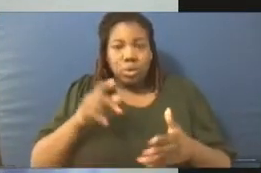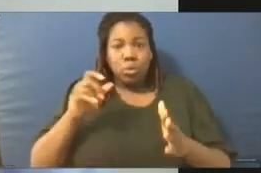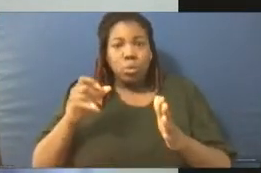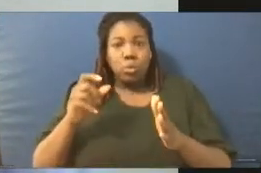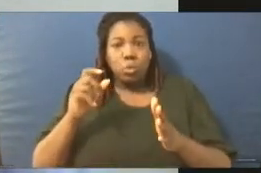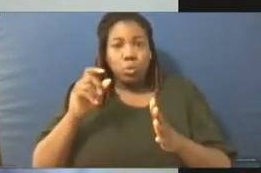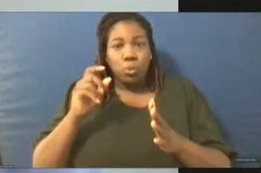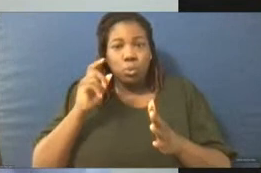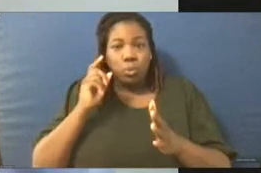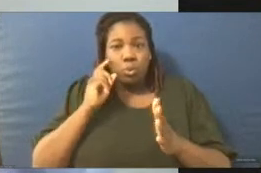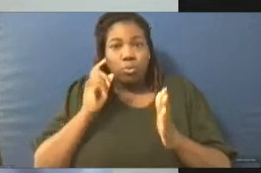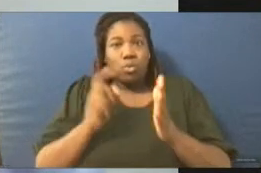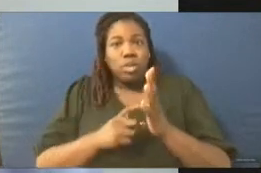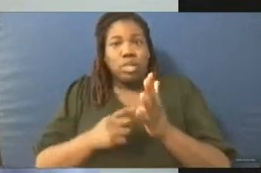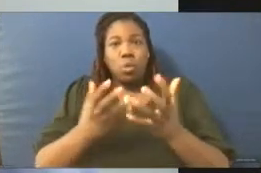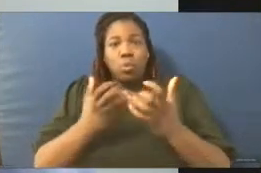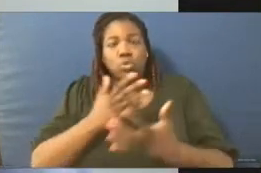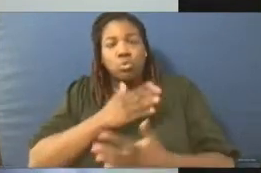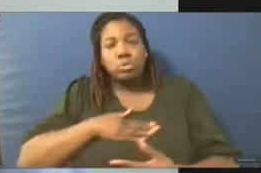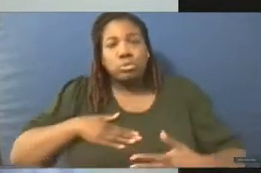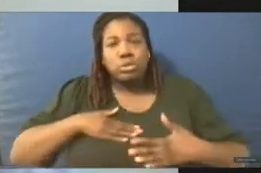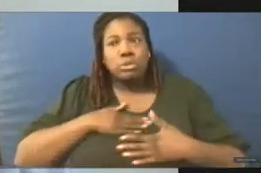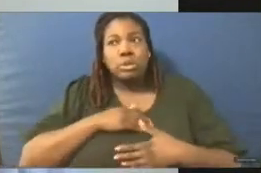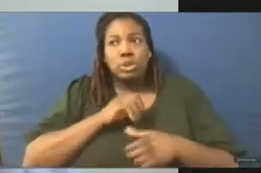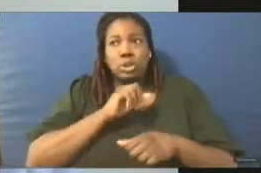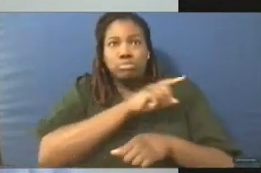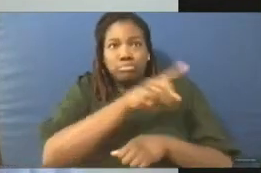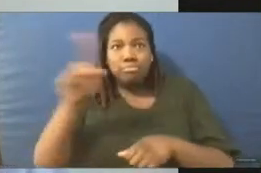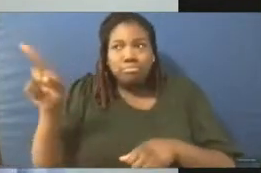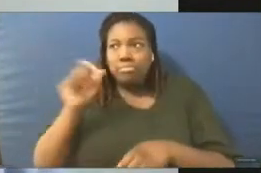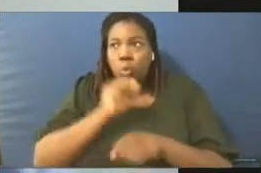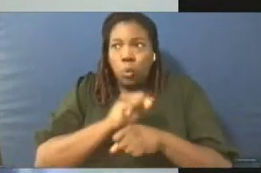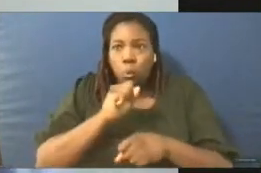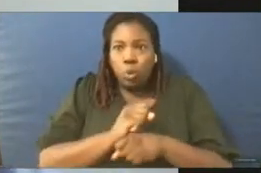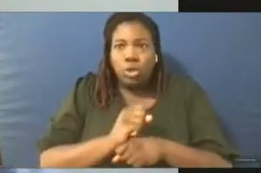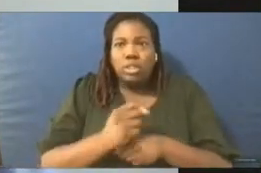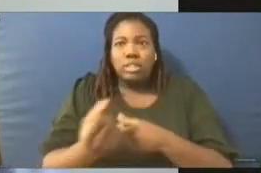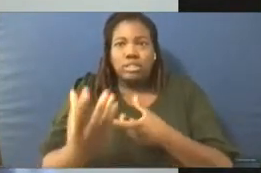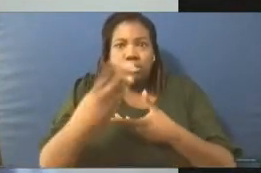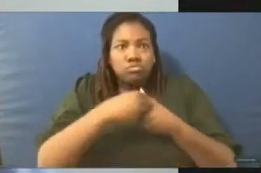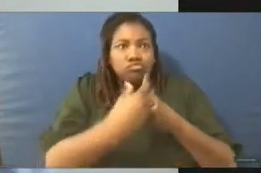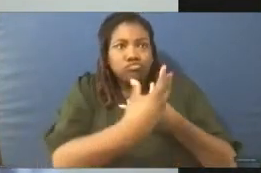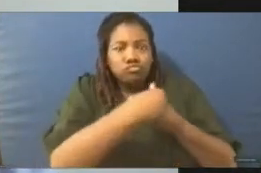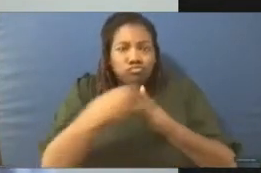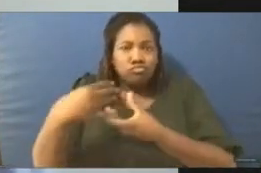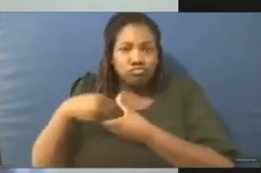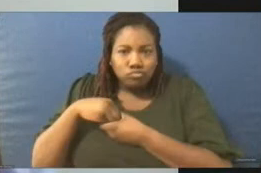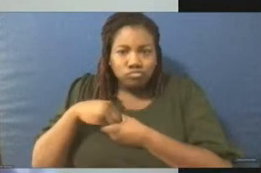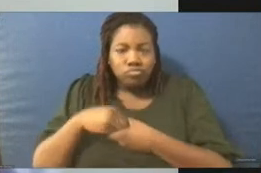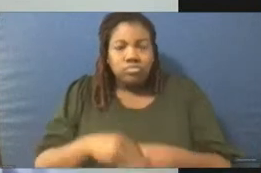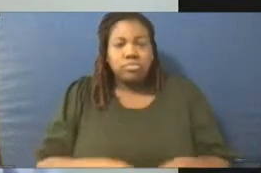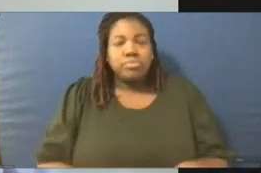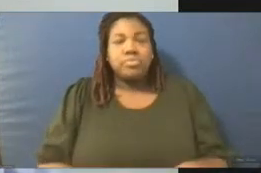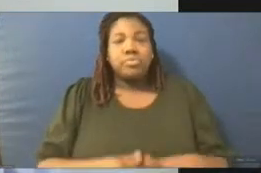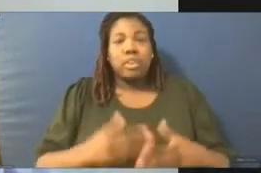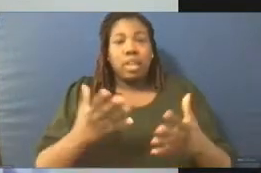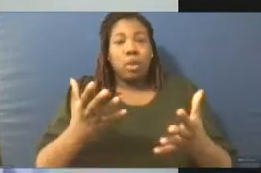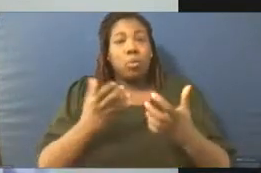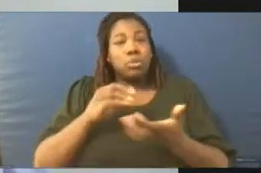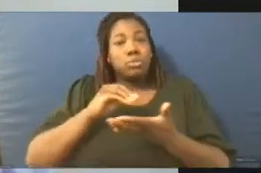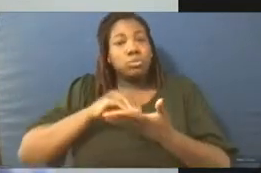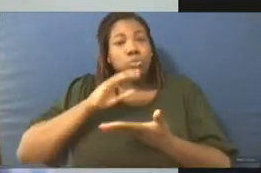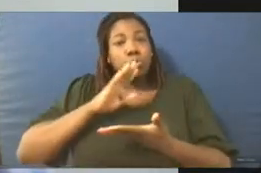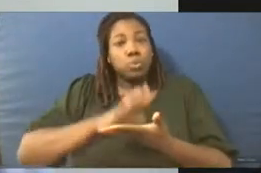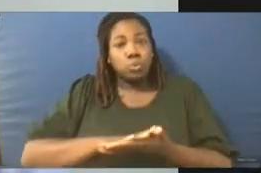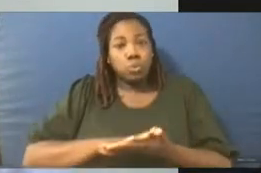we wanted to appreciate their work and their contribution. I also wanted to make a note that